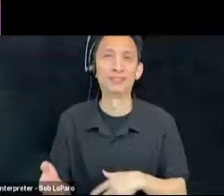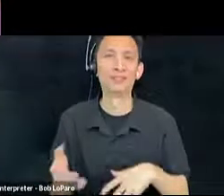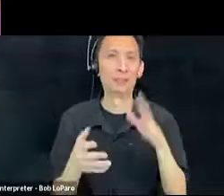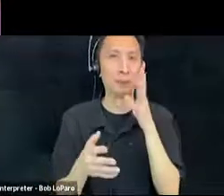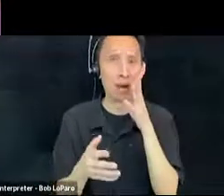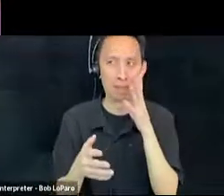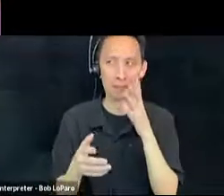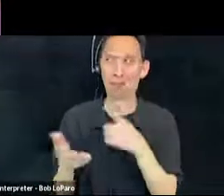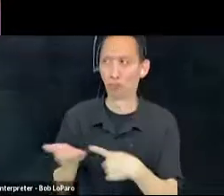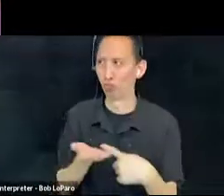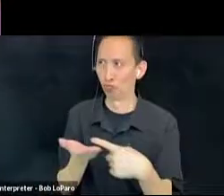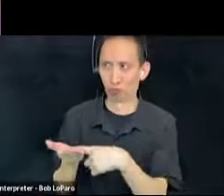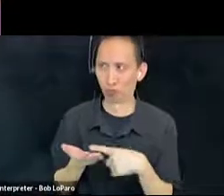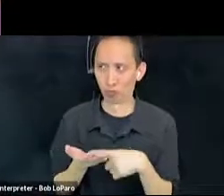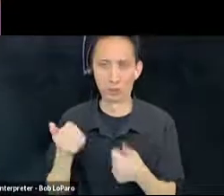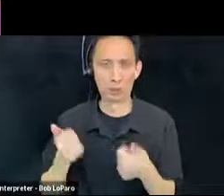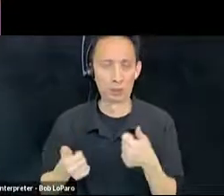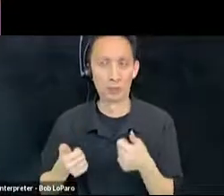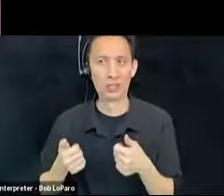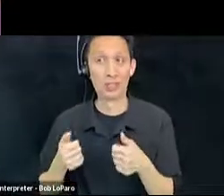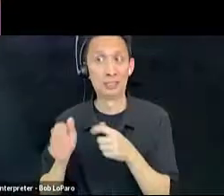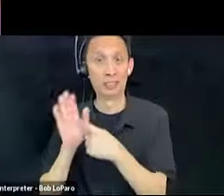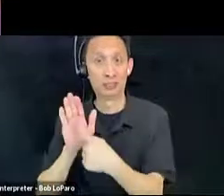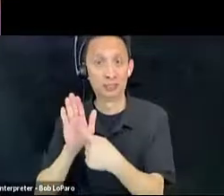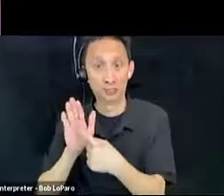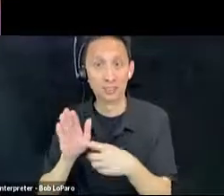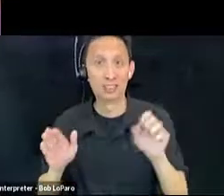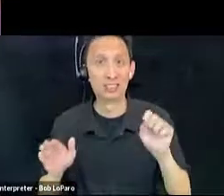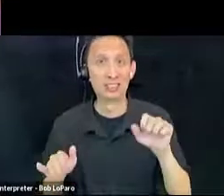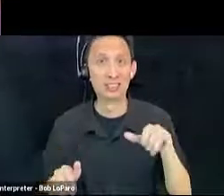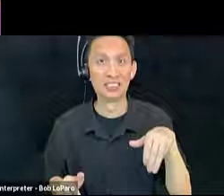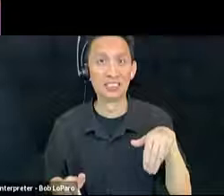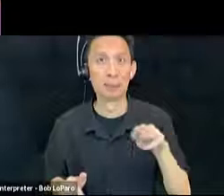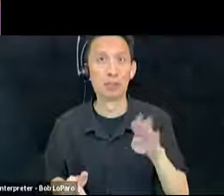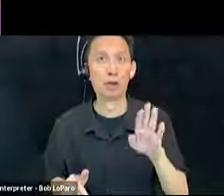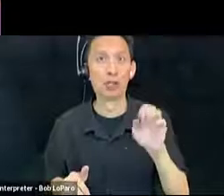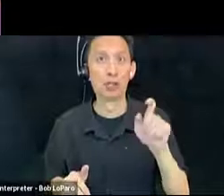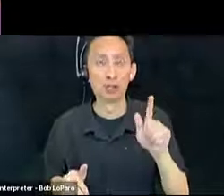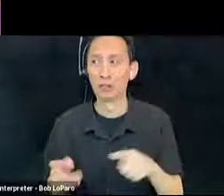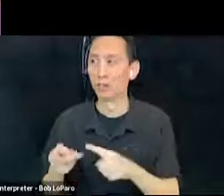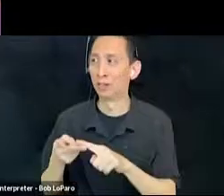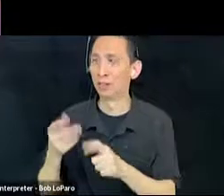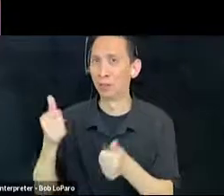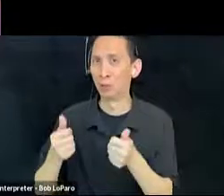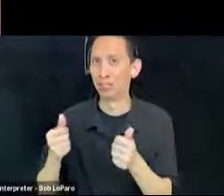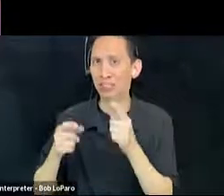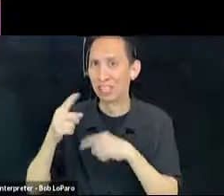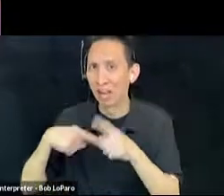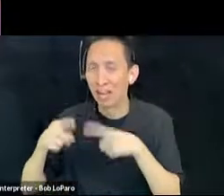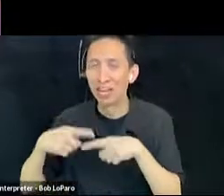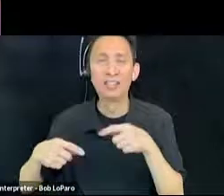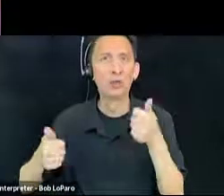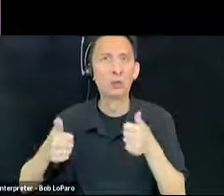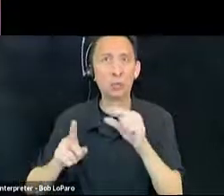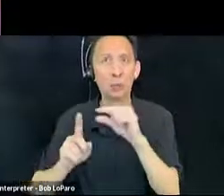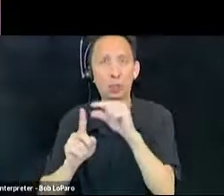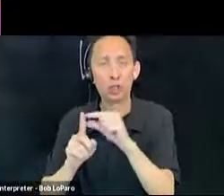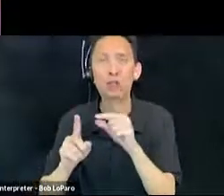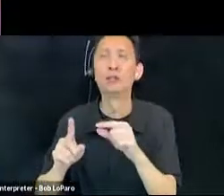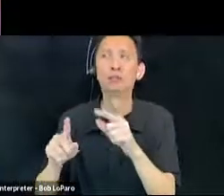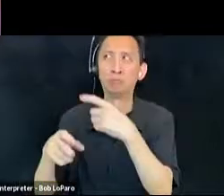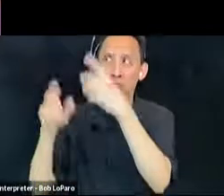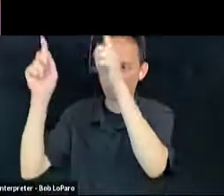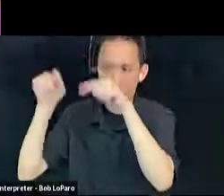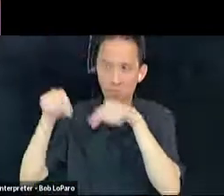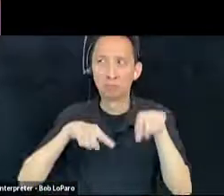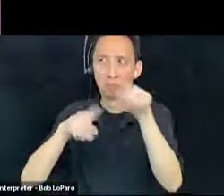each symbol. What sign they might use with each symbol. So making sure that everybody on the team is implementing it exactly